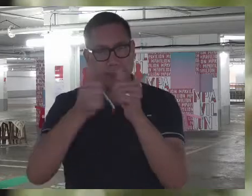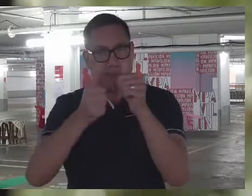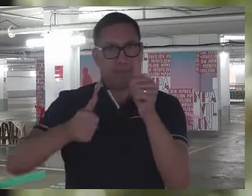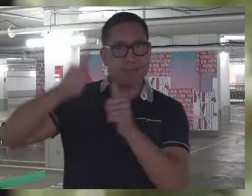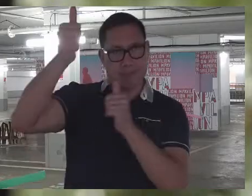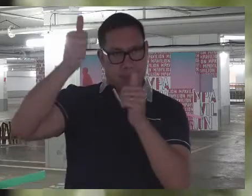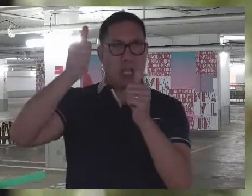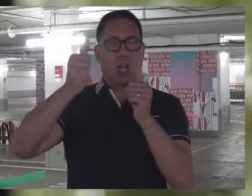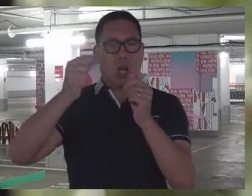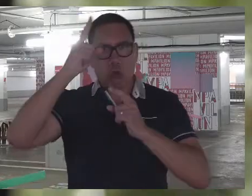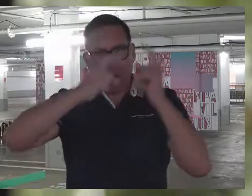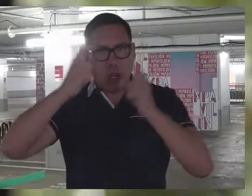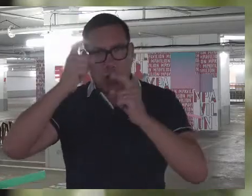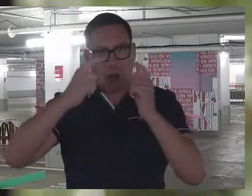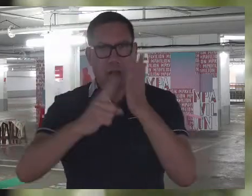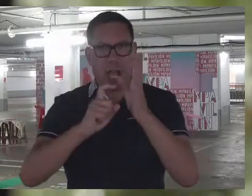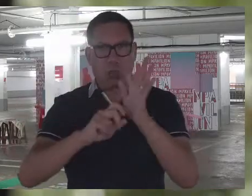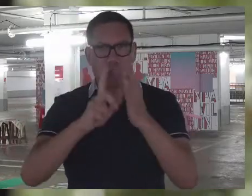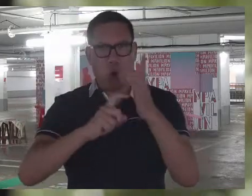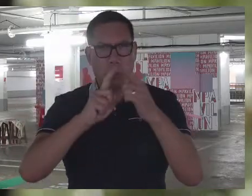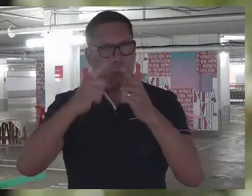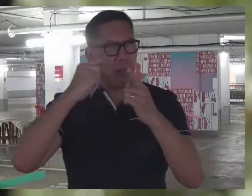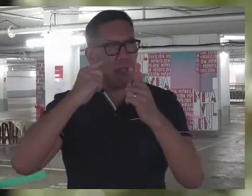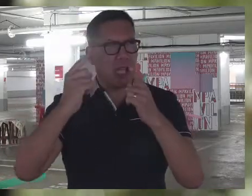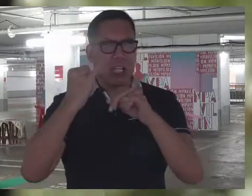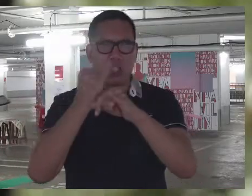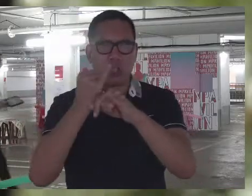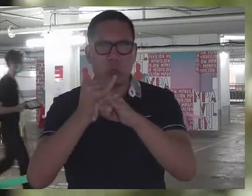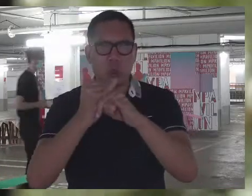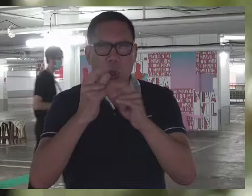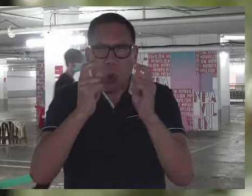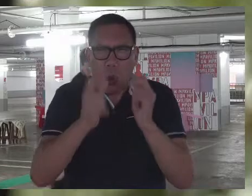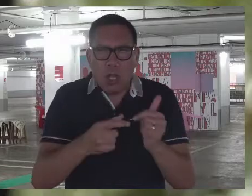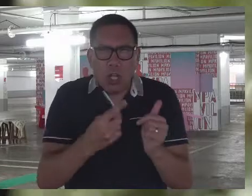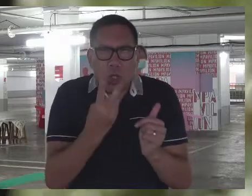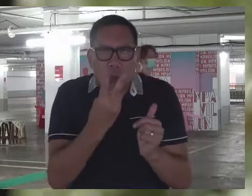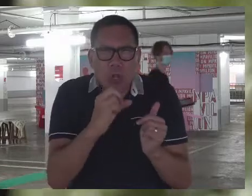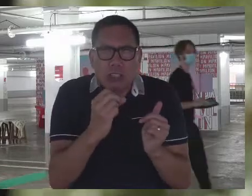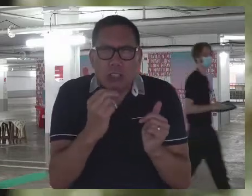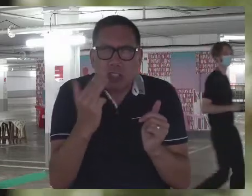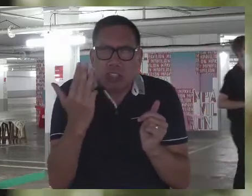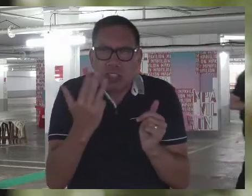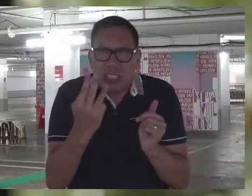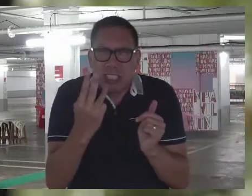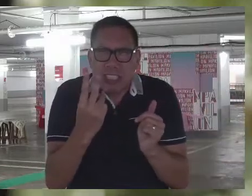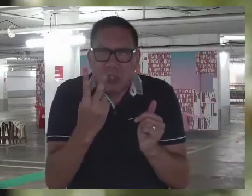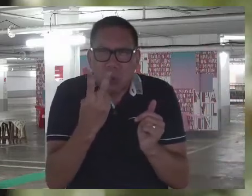Institute, I think early in 2019 or 18.